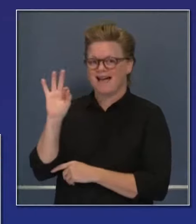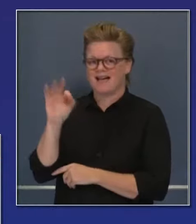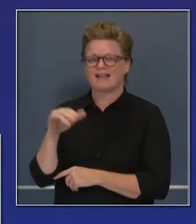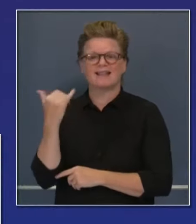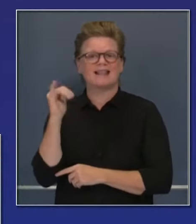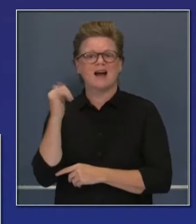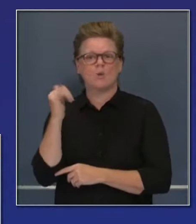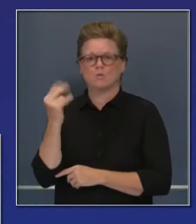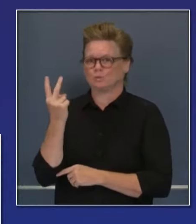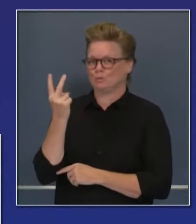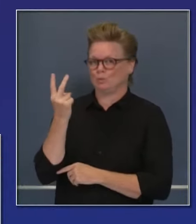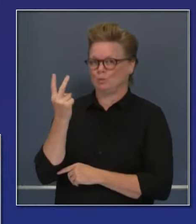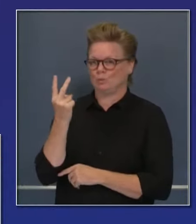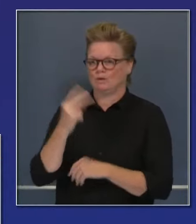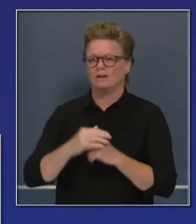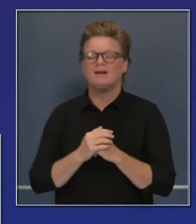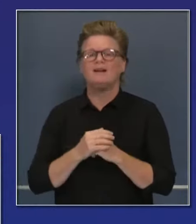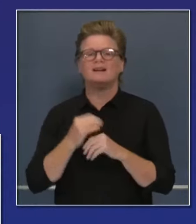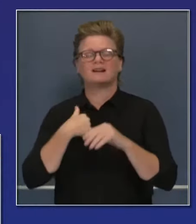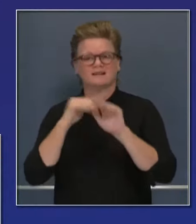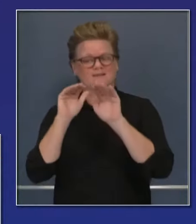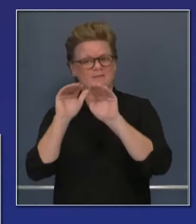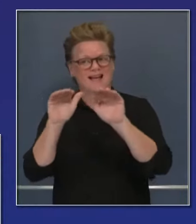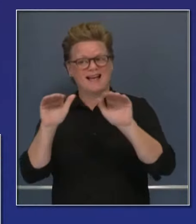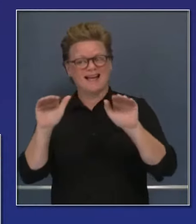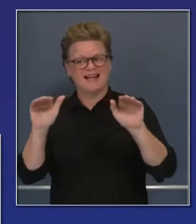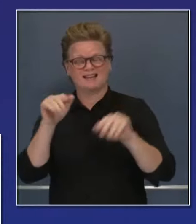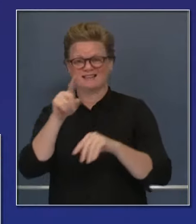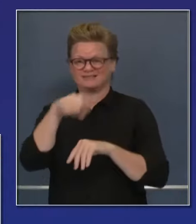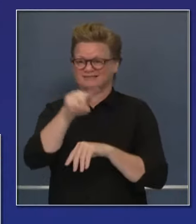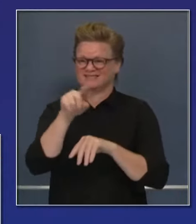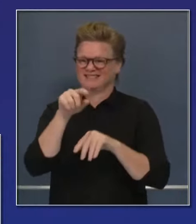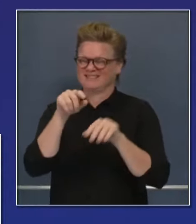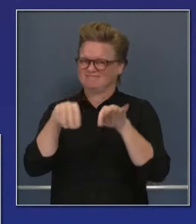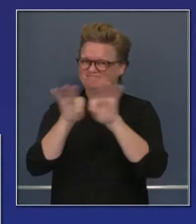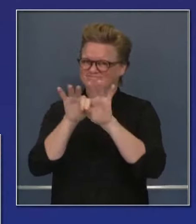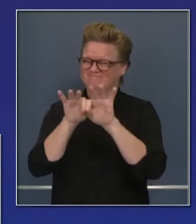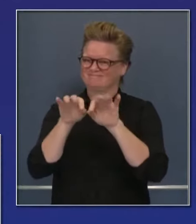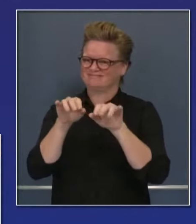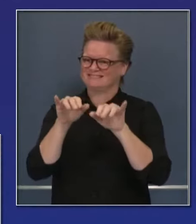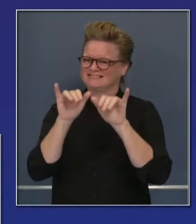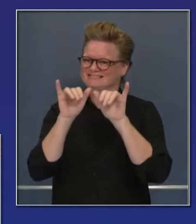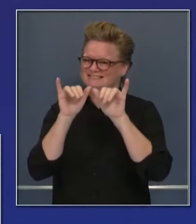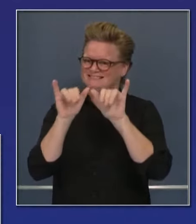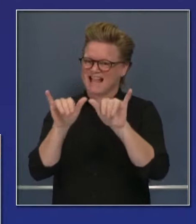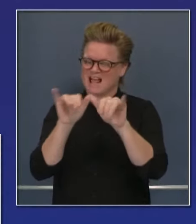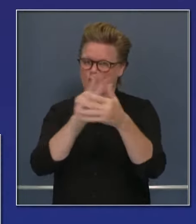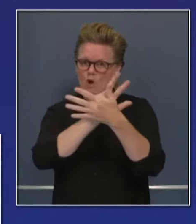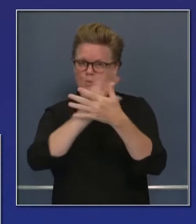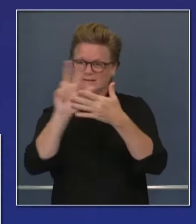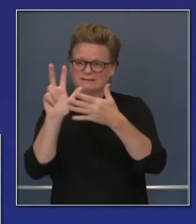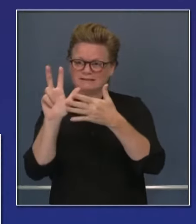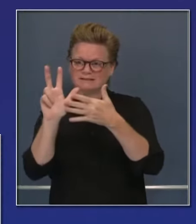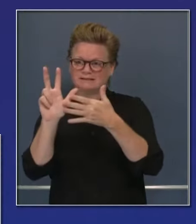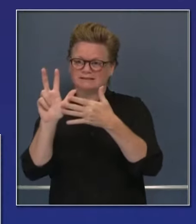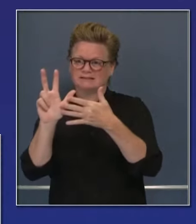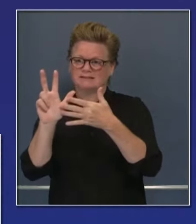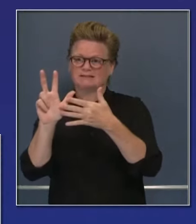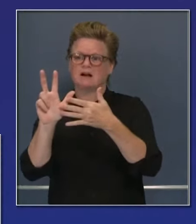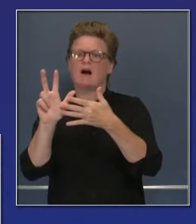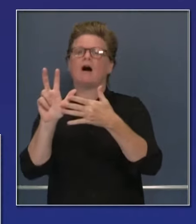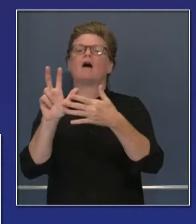as a reminder, that a county will remain in a tier for at least 3 weeks and will only move to the next